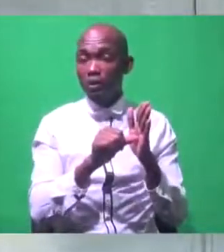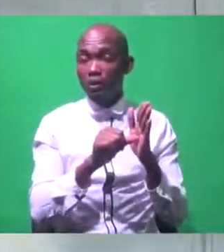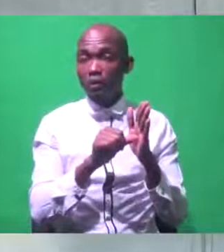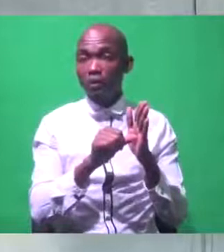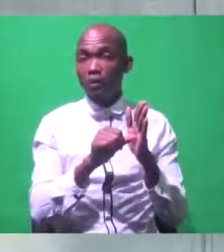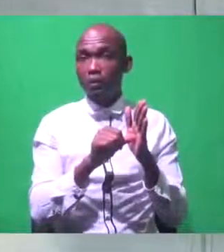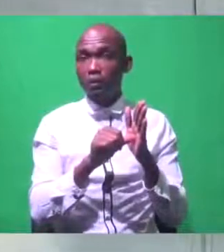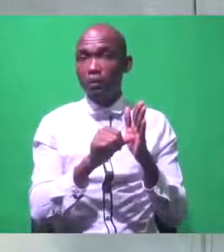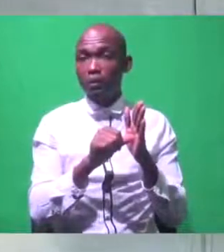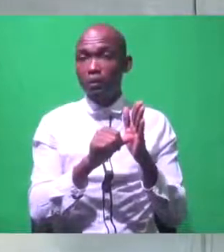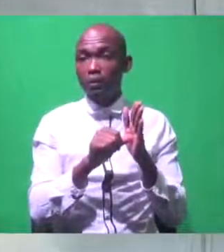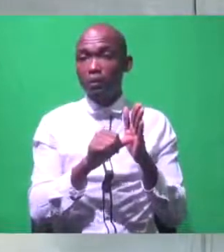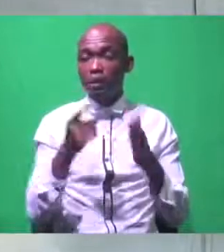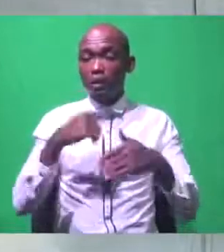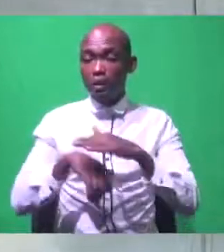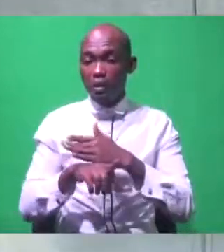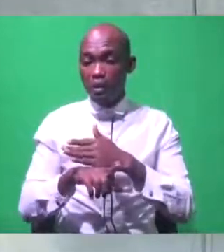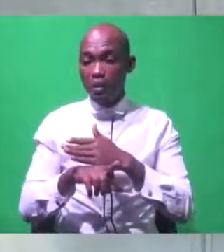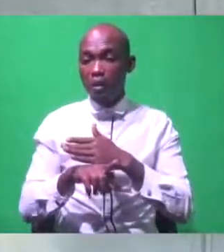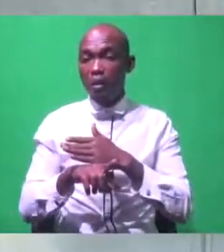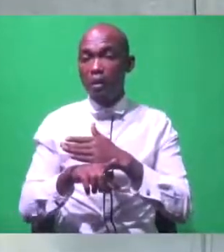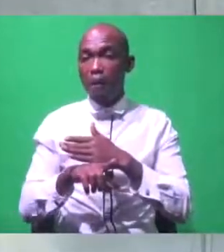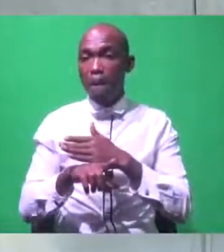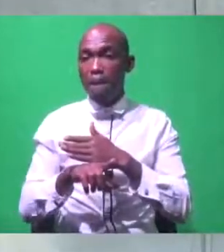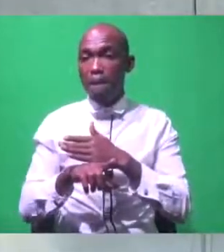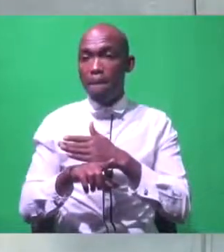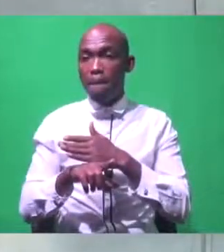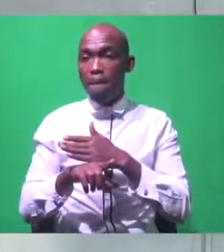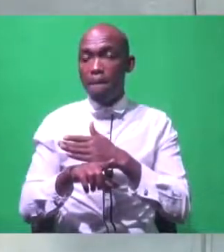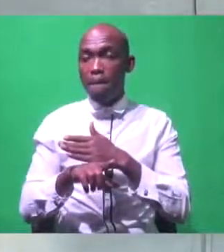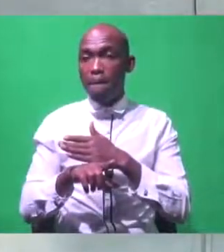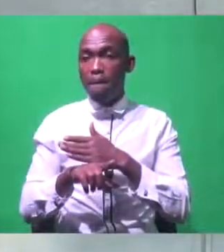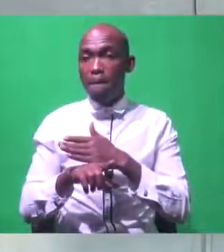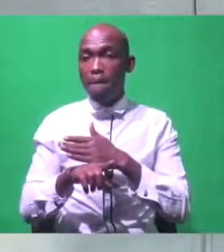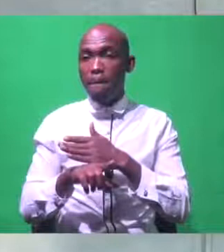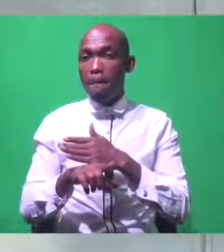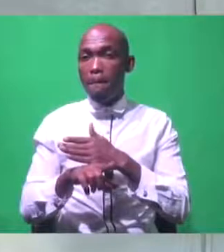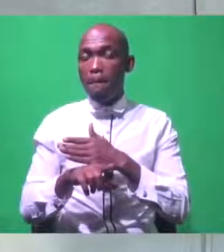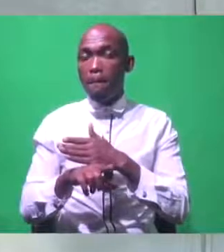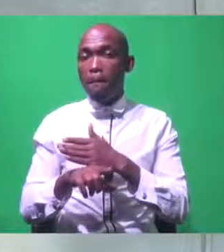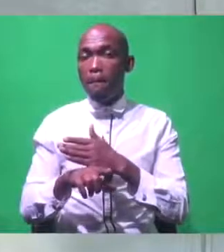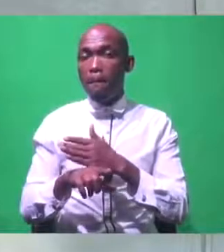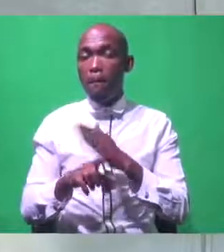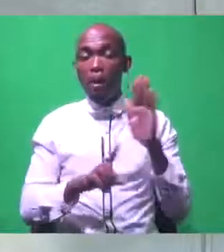at the lower level or at the bottom level, the number of the students